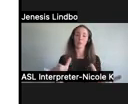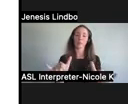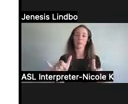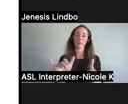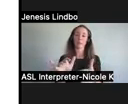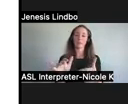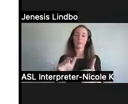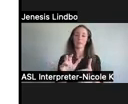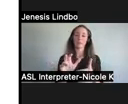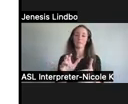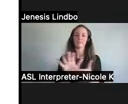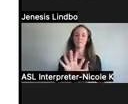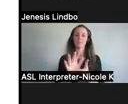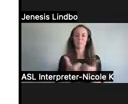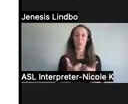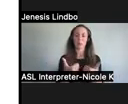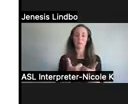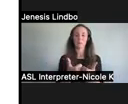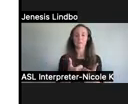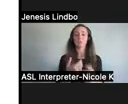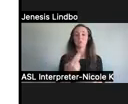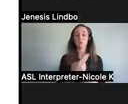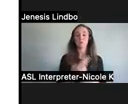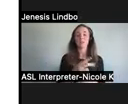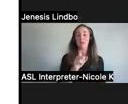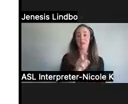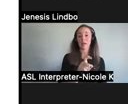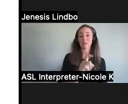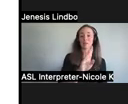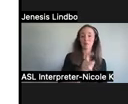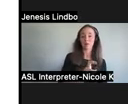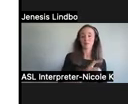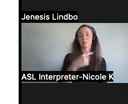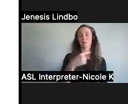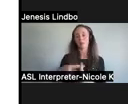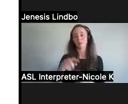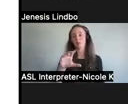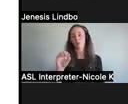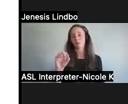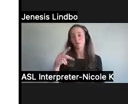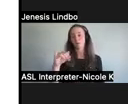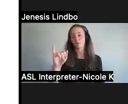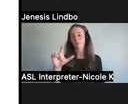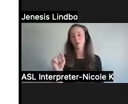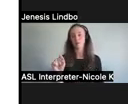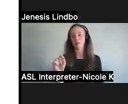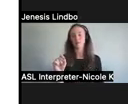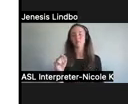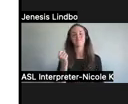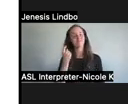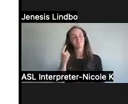play using Xbox and Co-Pilot. And once again, this is only available on Xbox, unfortunately, so Nintendo